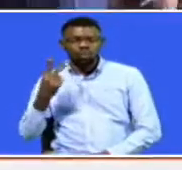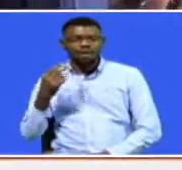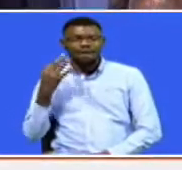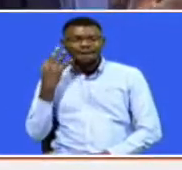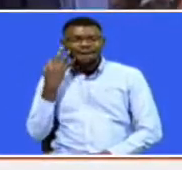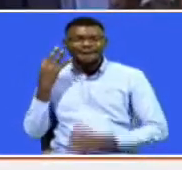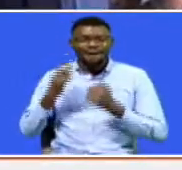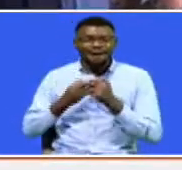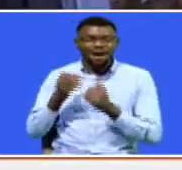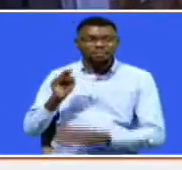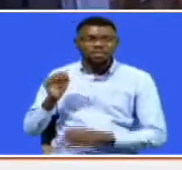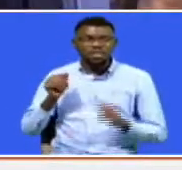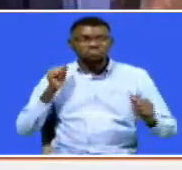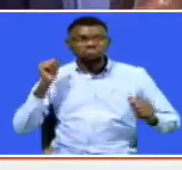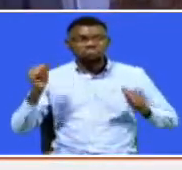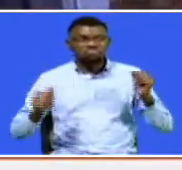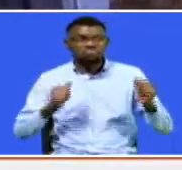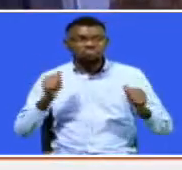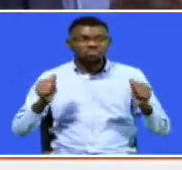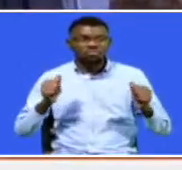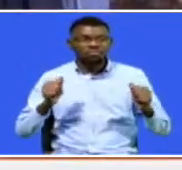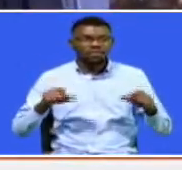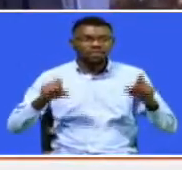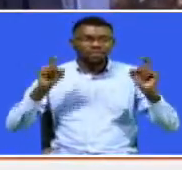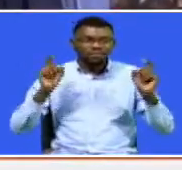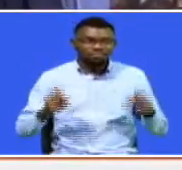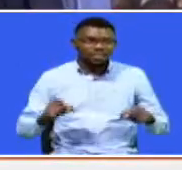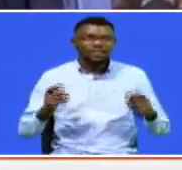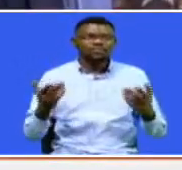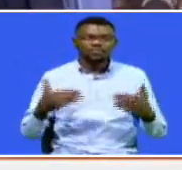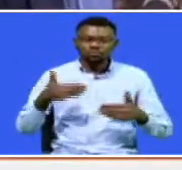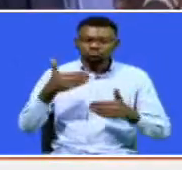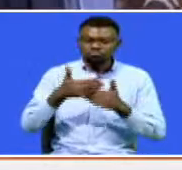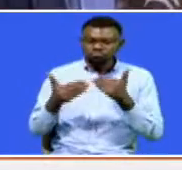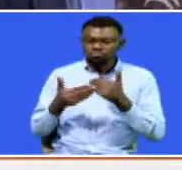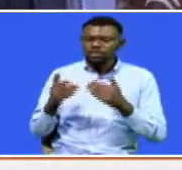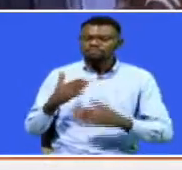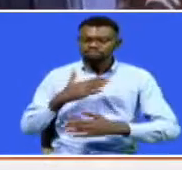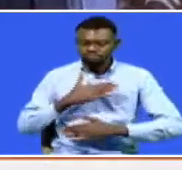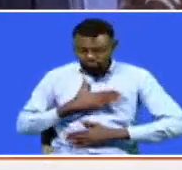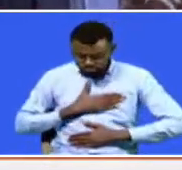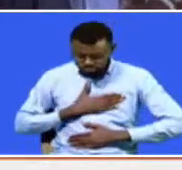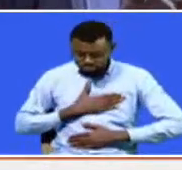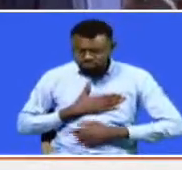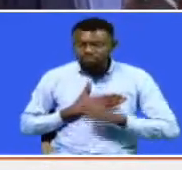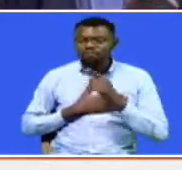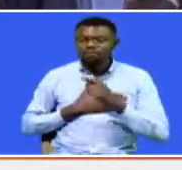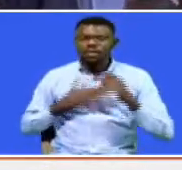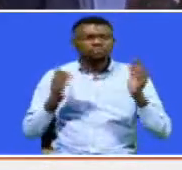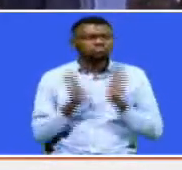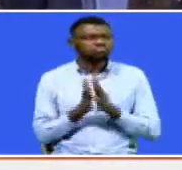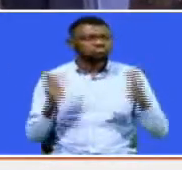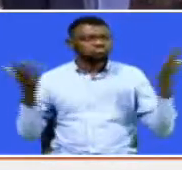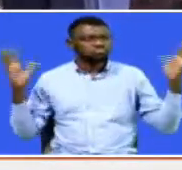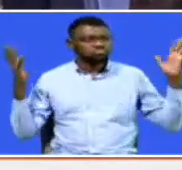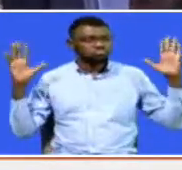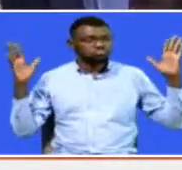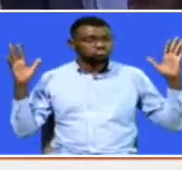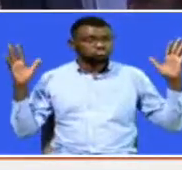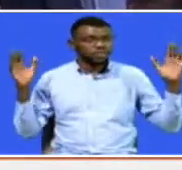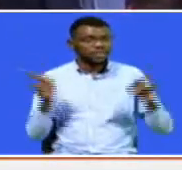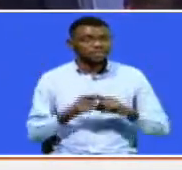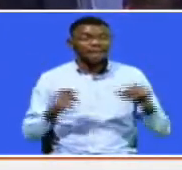We must honor him posthumously. We must give him a special honor and send a very